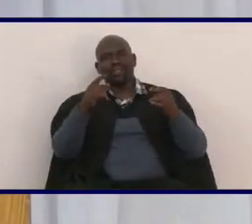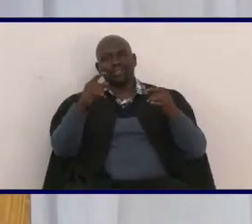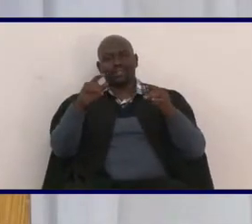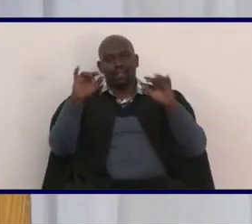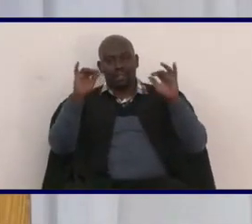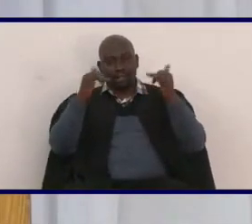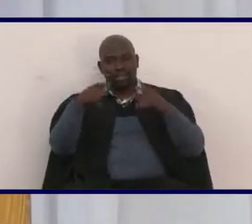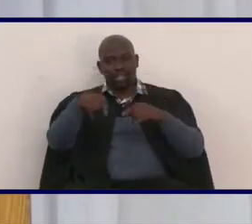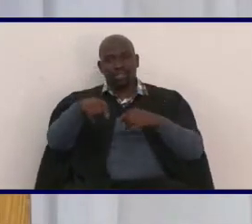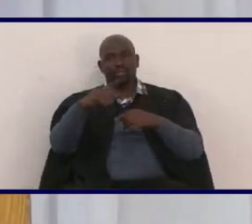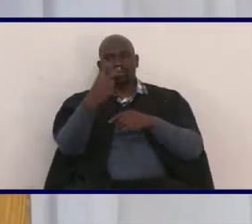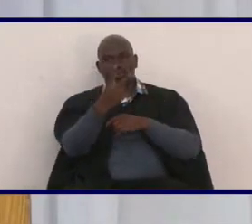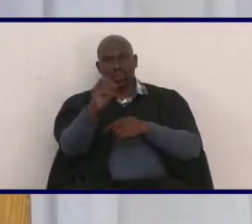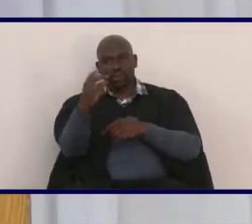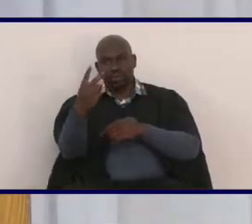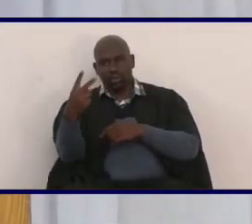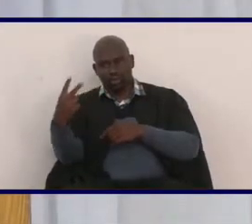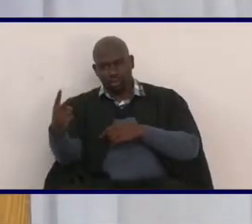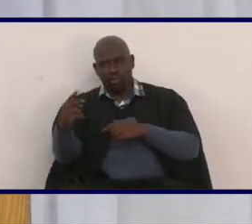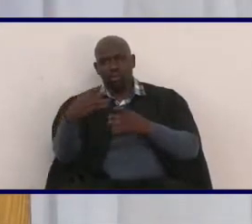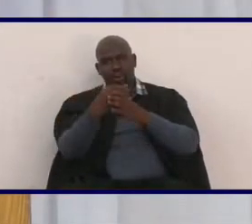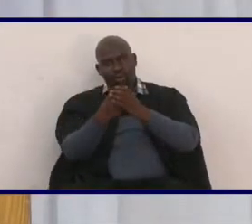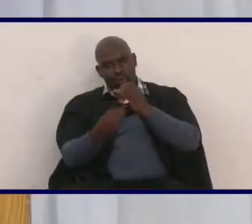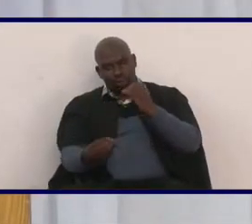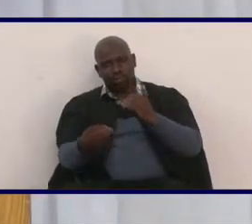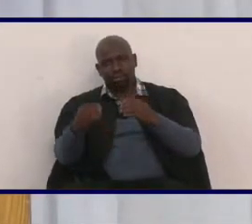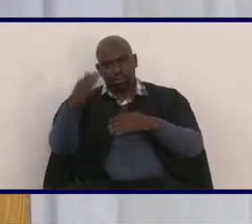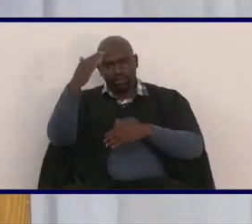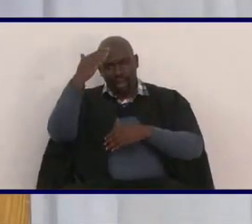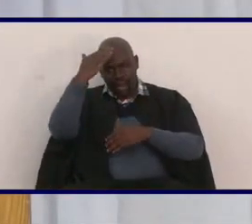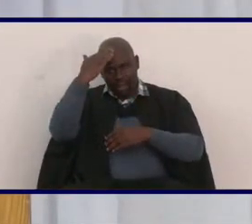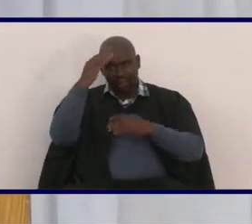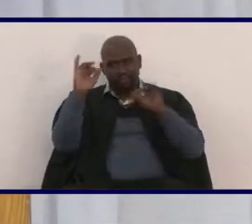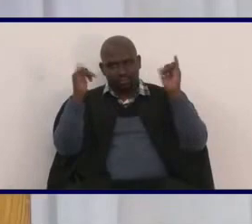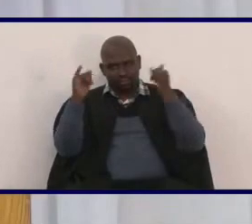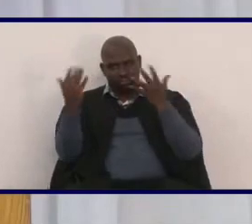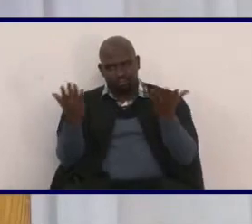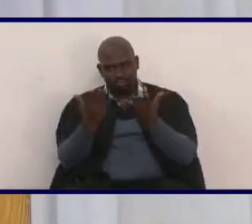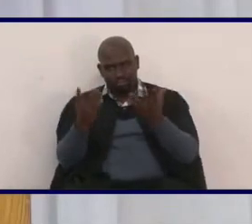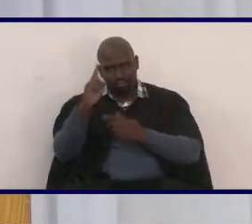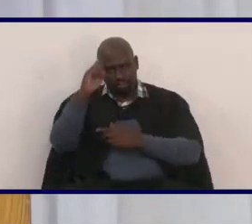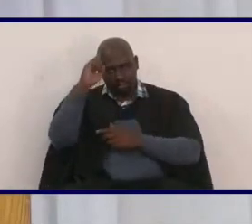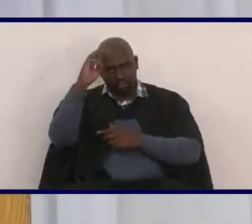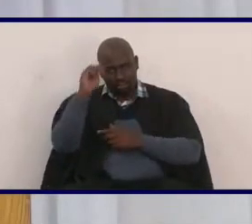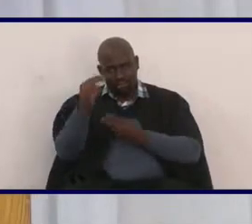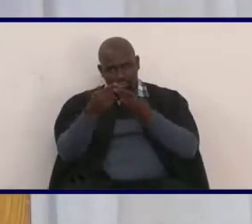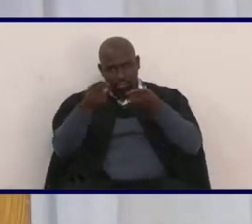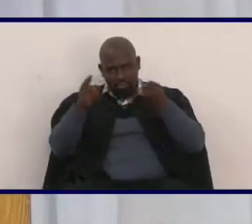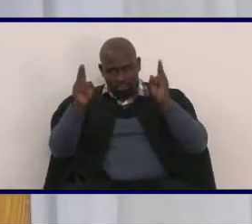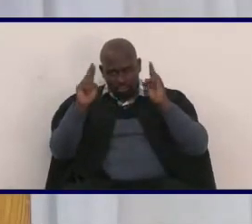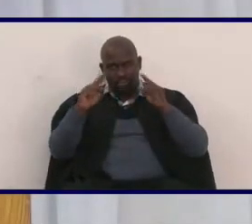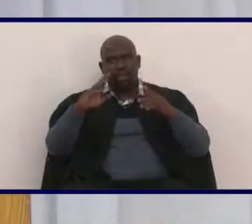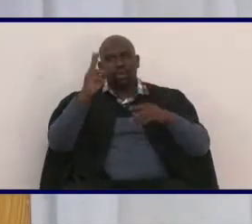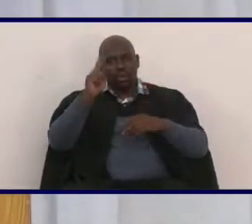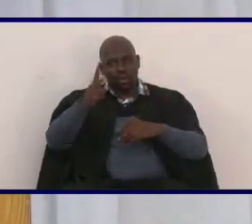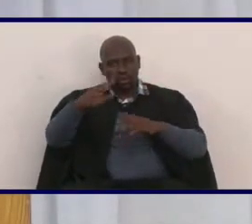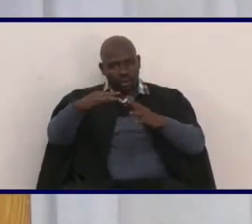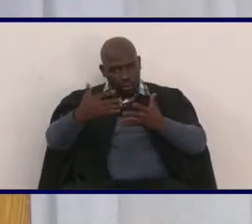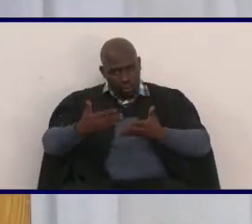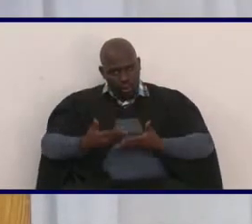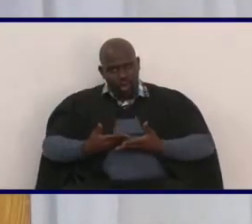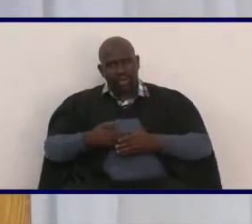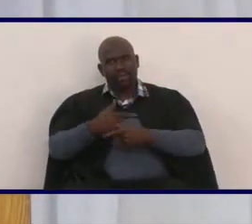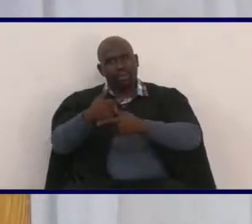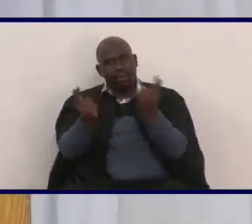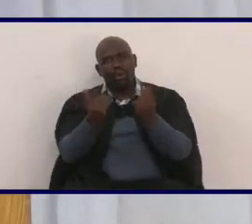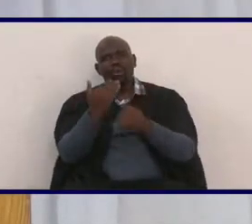2022 autumn graduation ceremonies at Nelson Mandela University. We also welcome all of you who are participating